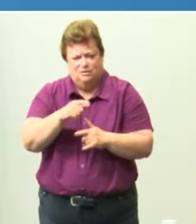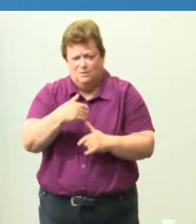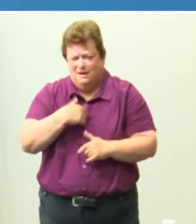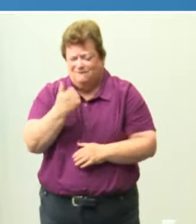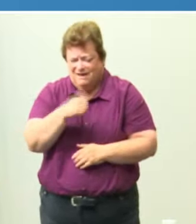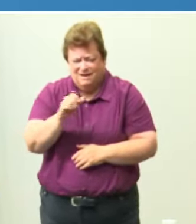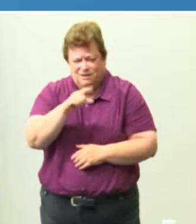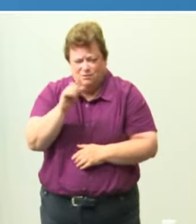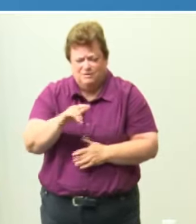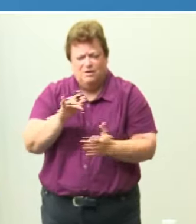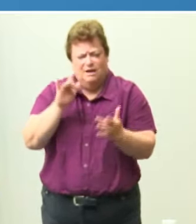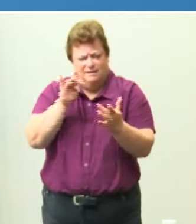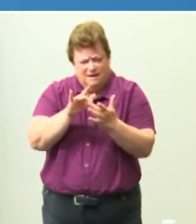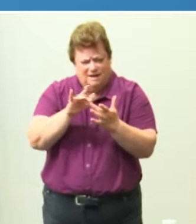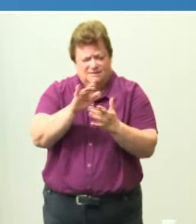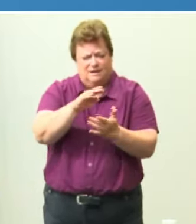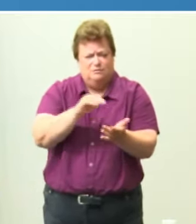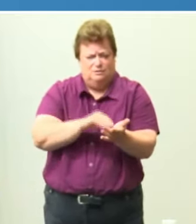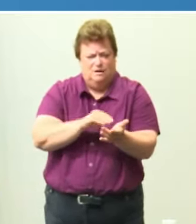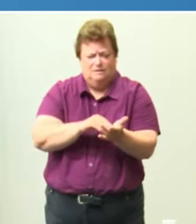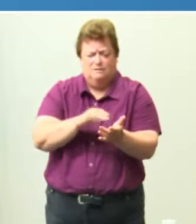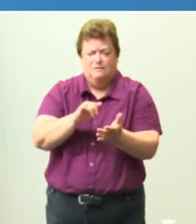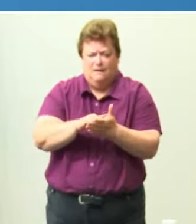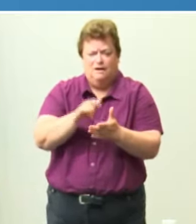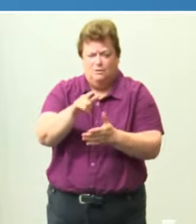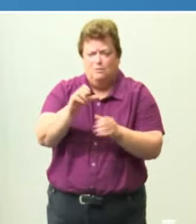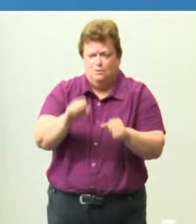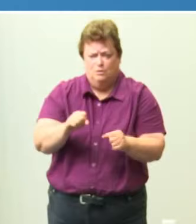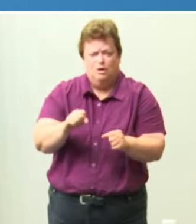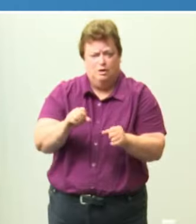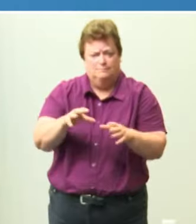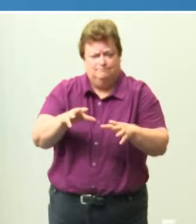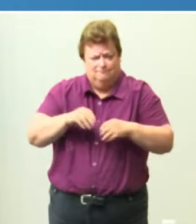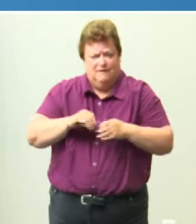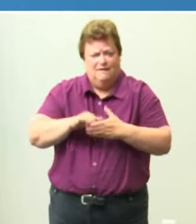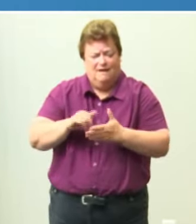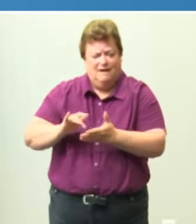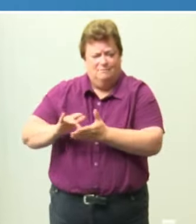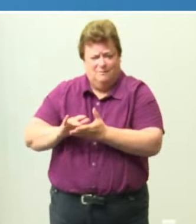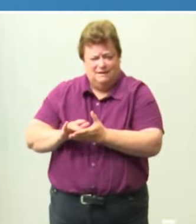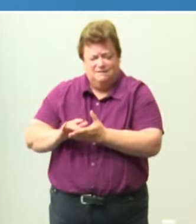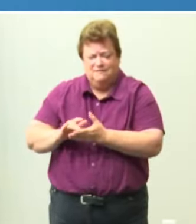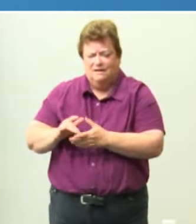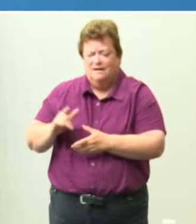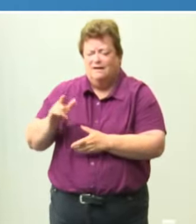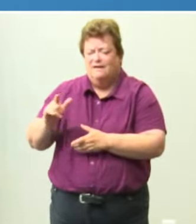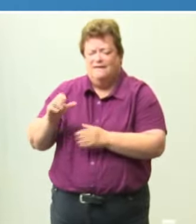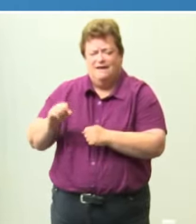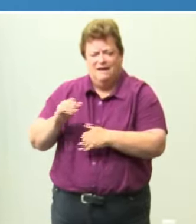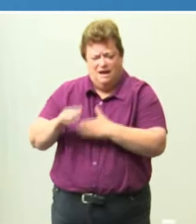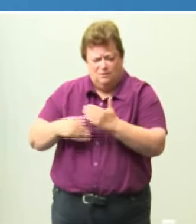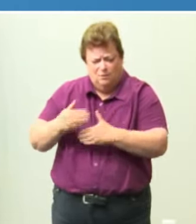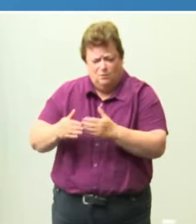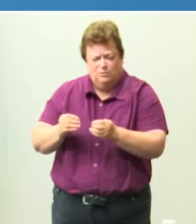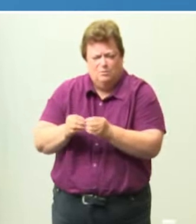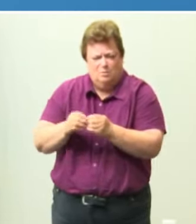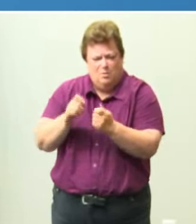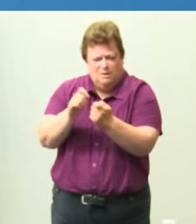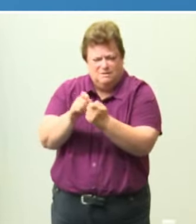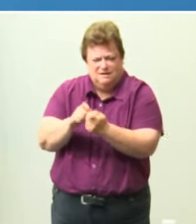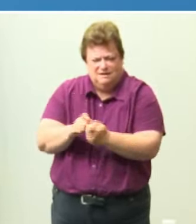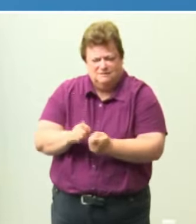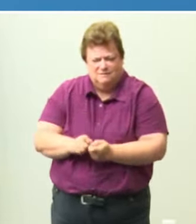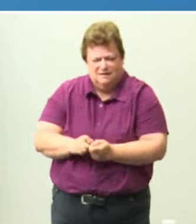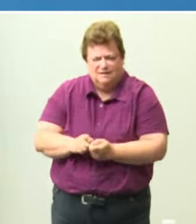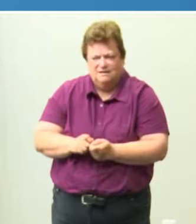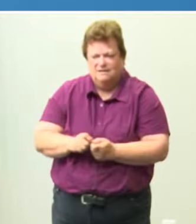your physician to see if you may be a candidate for this. There's a process that they go through more detail than I just did of what's called the